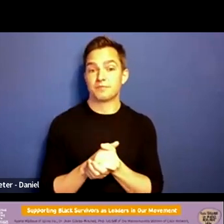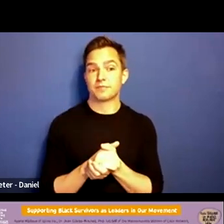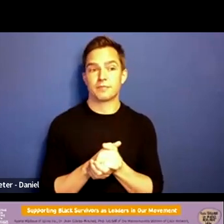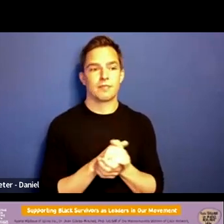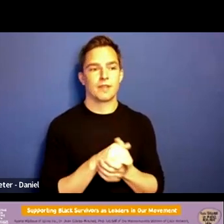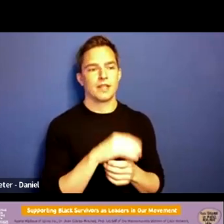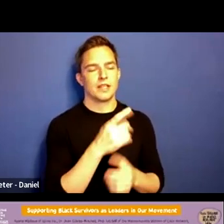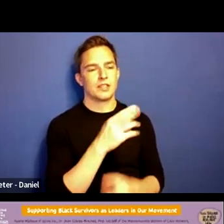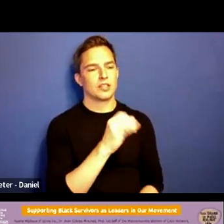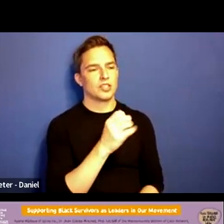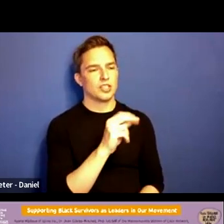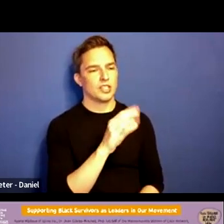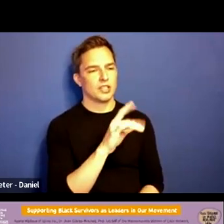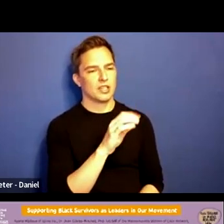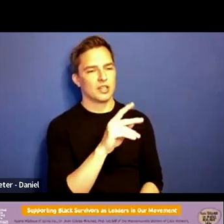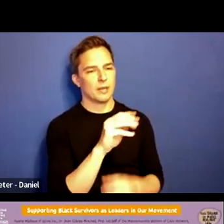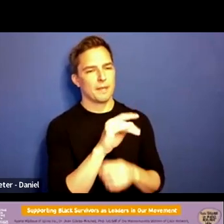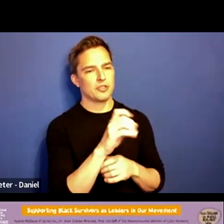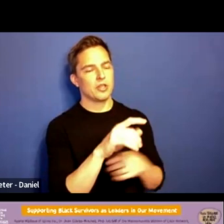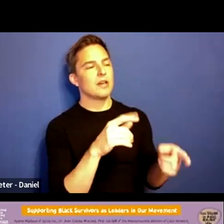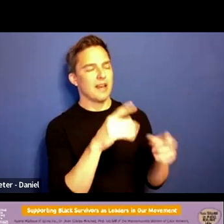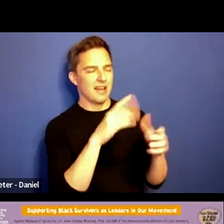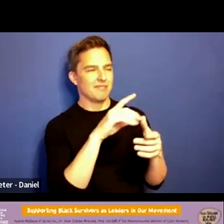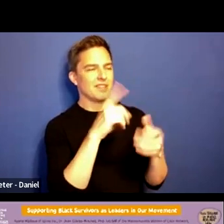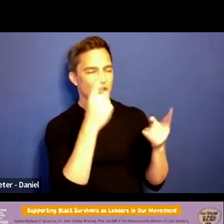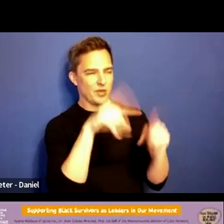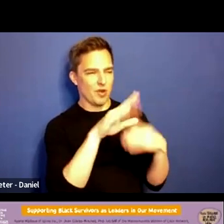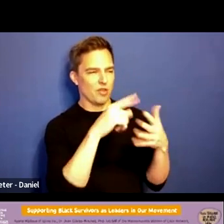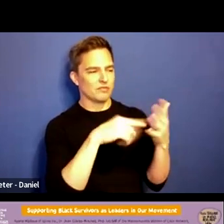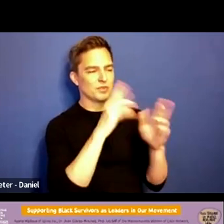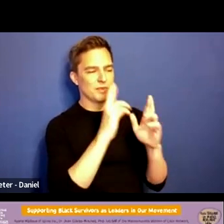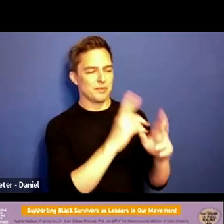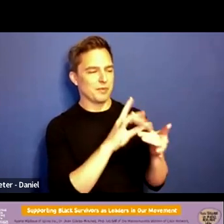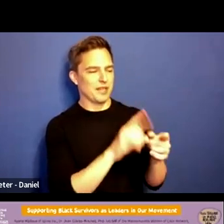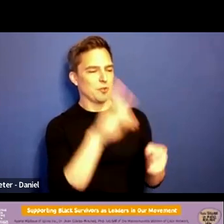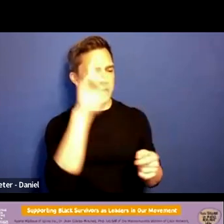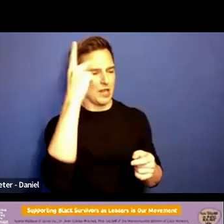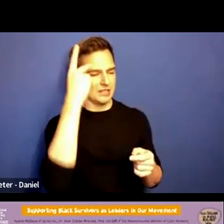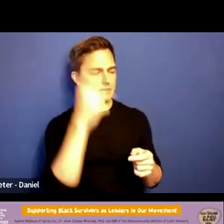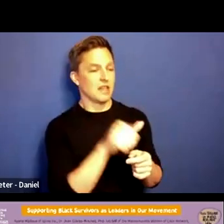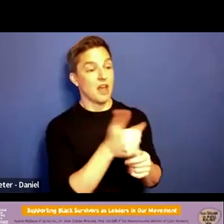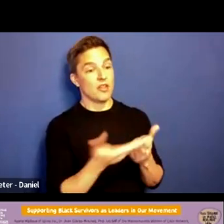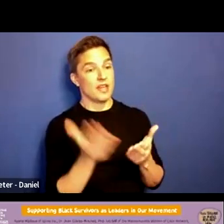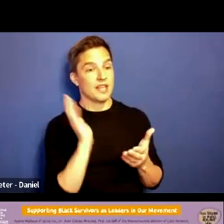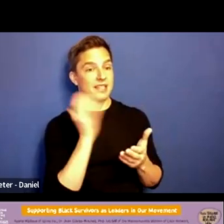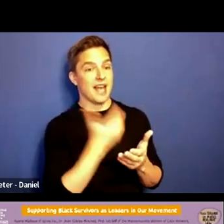Yes, I agree with all of that, with the respectability politics. And you know, the other thing is our